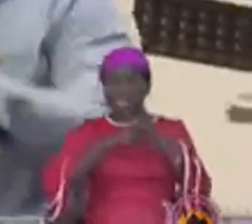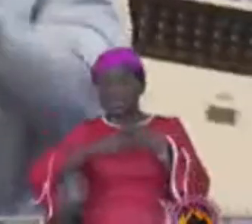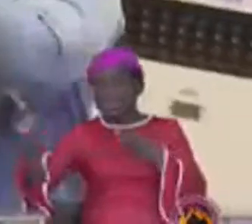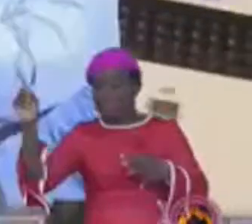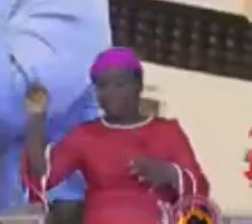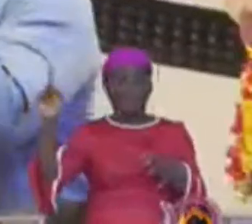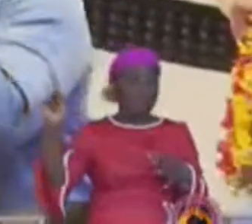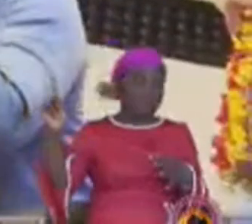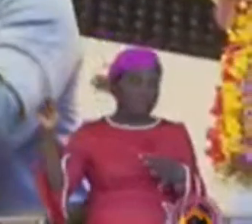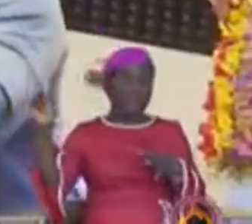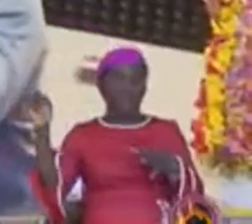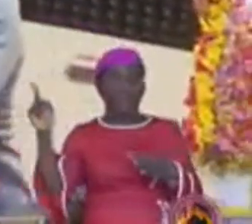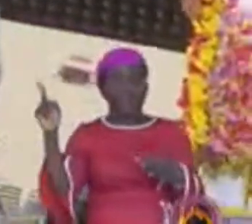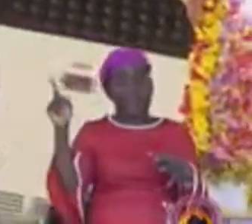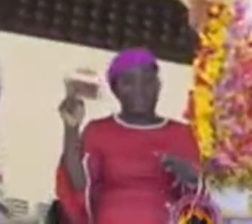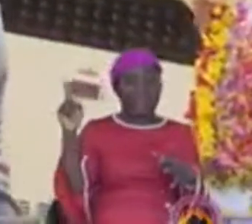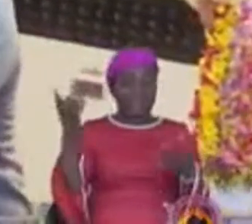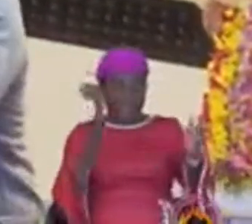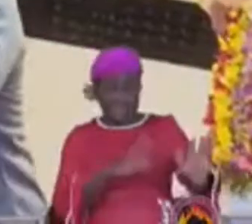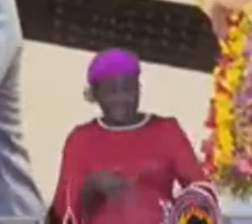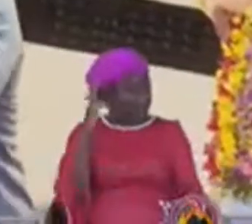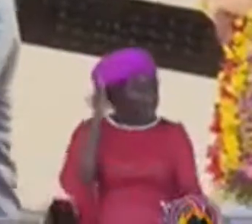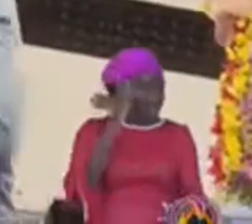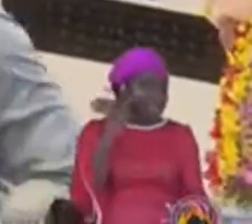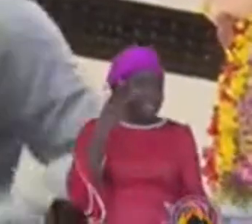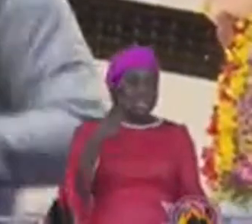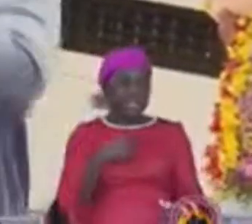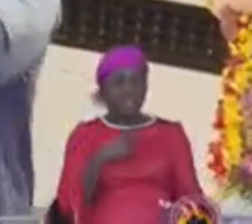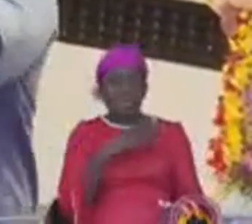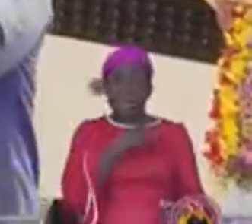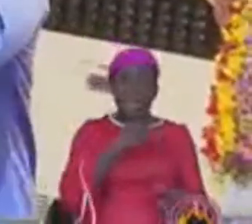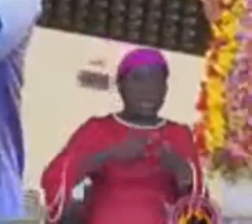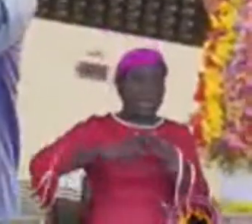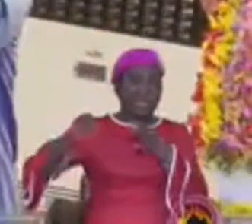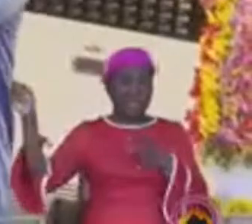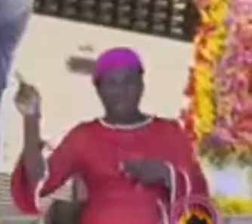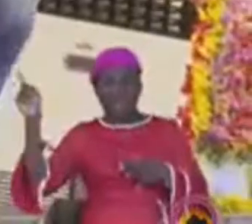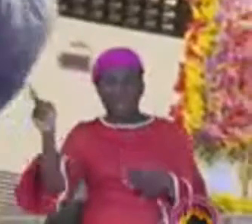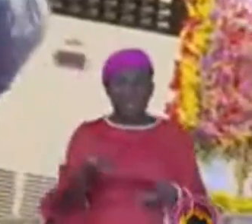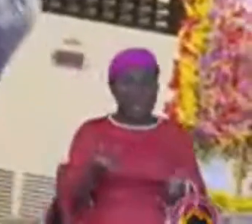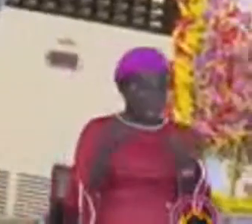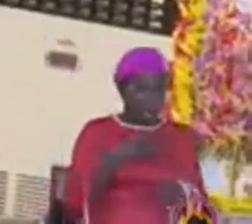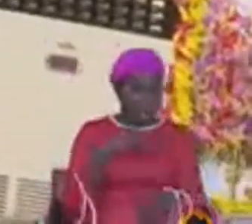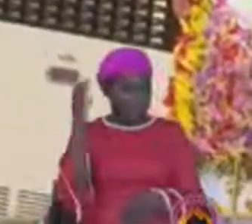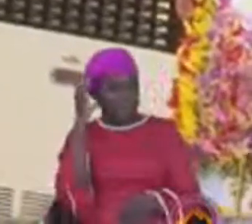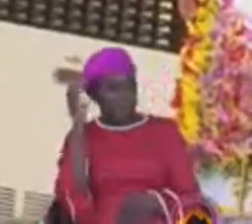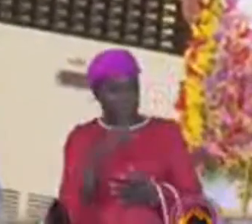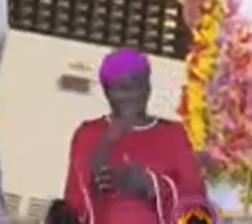Cemente Campo